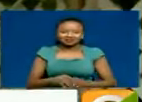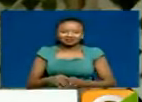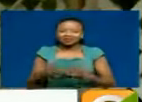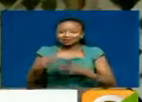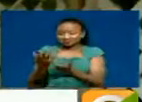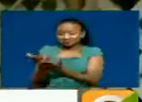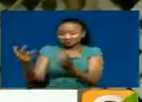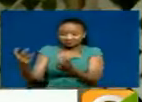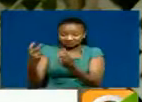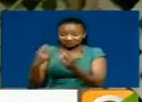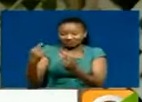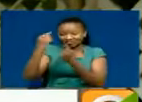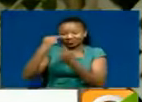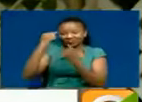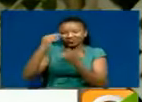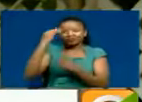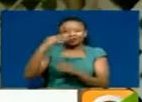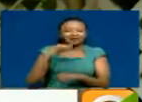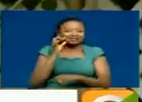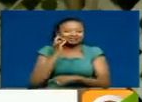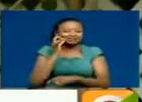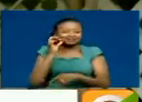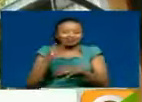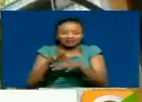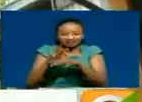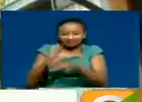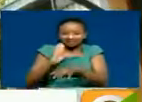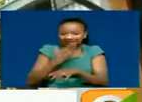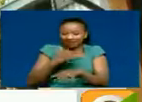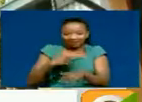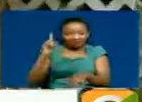teased about my tone of my skin, my skin color, my dark skin.